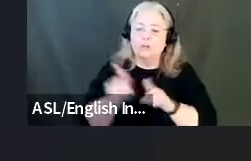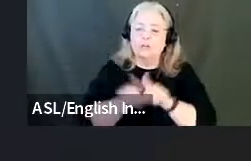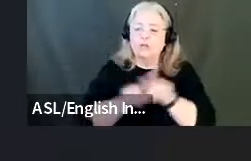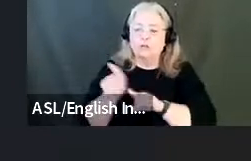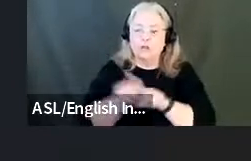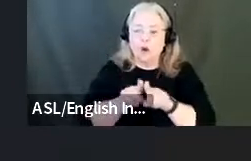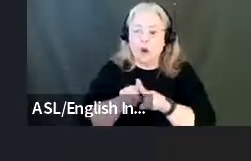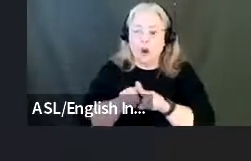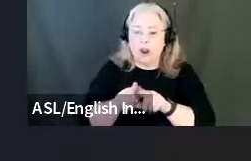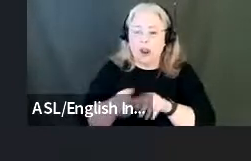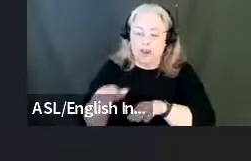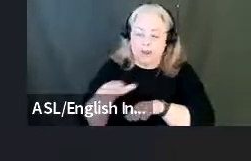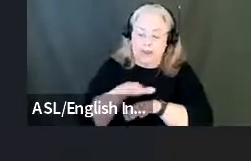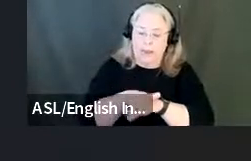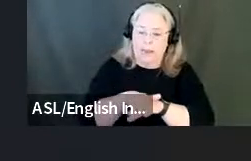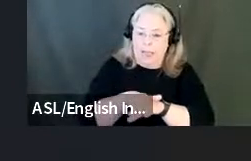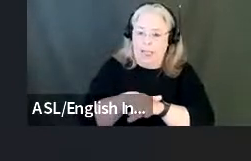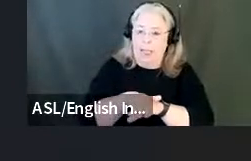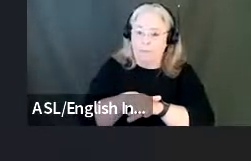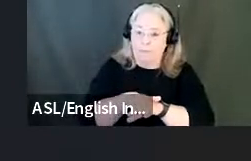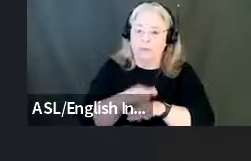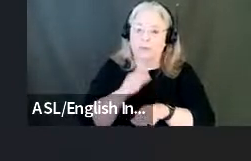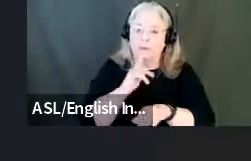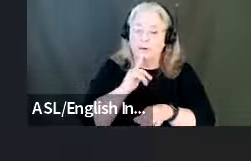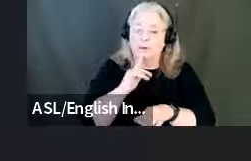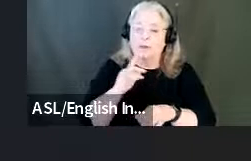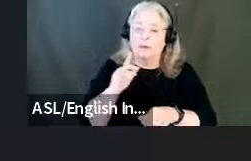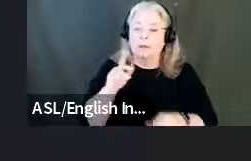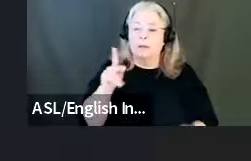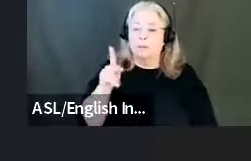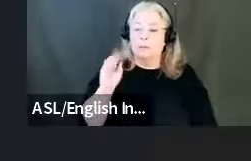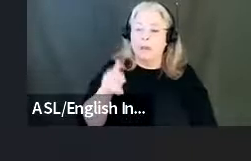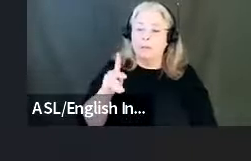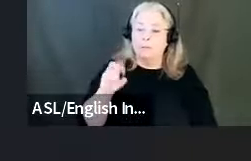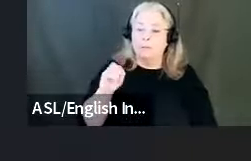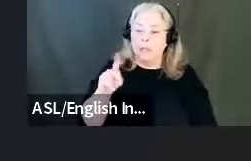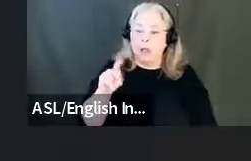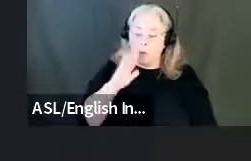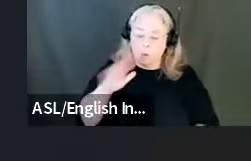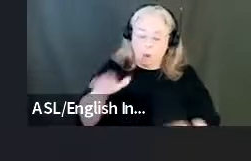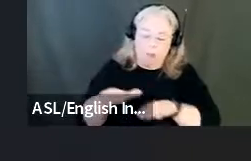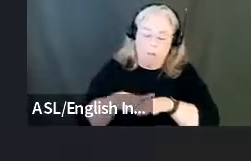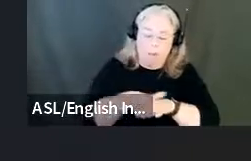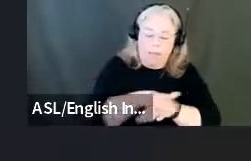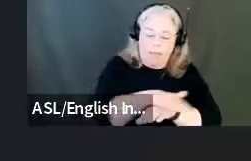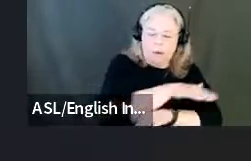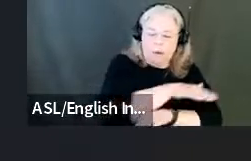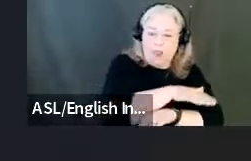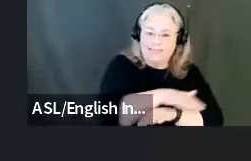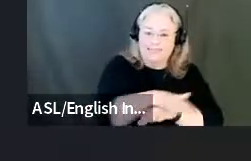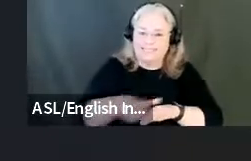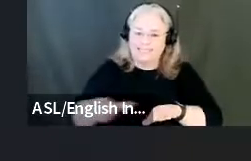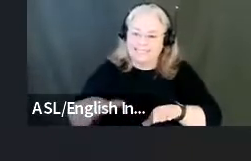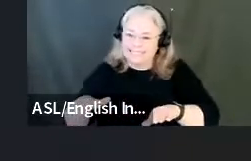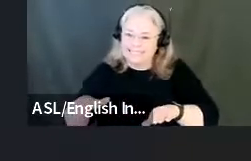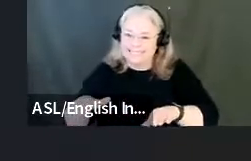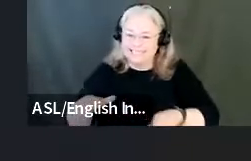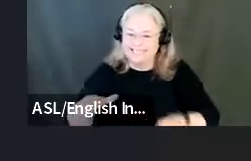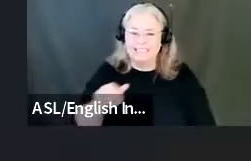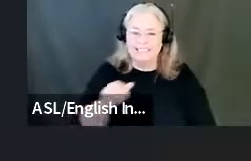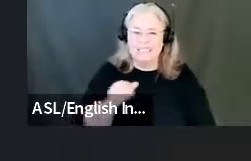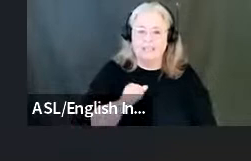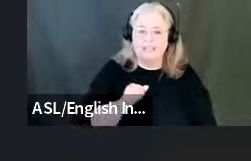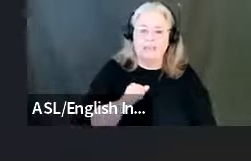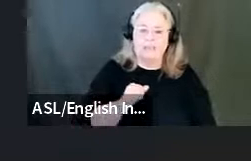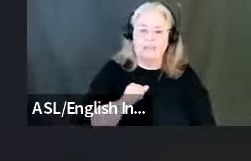socket. And then the plastic pop socket will glide across the table. And then